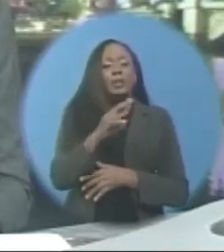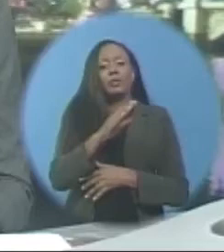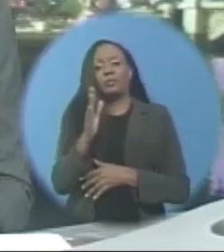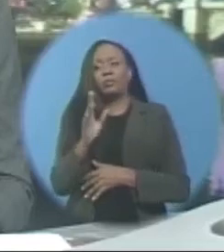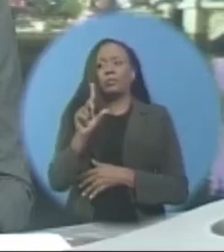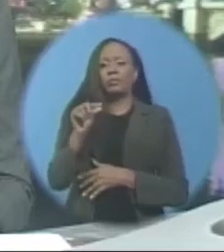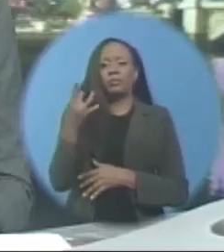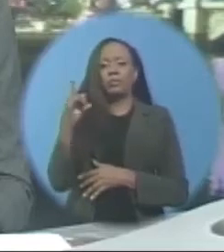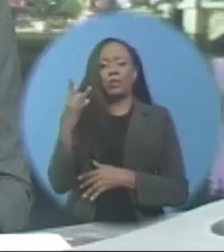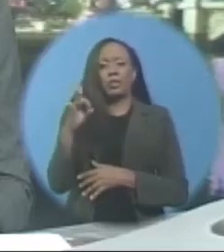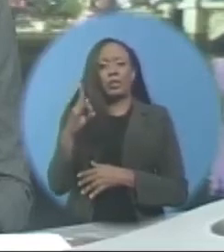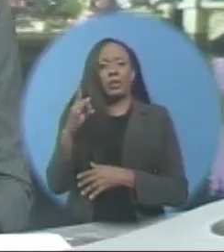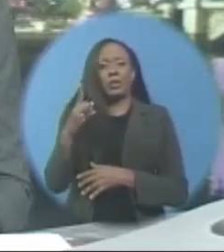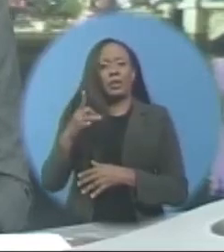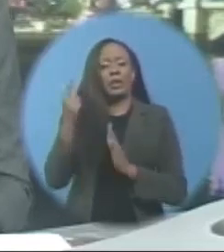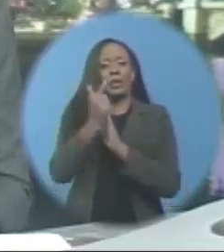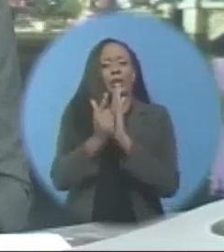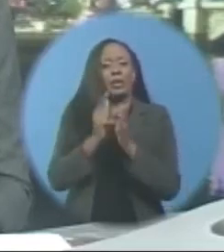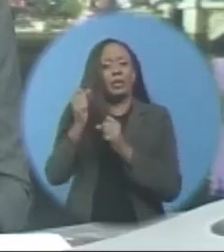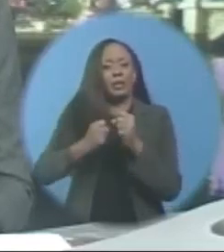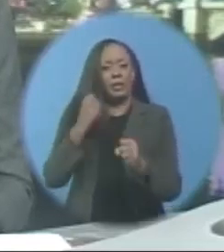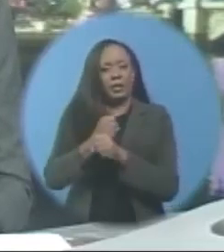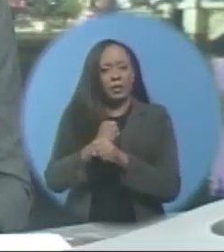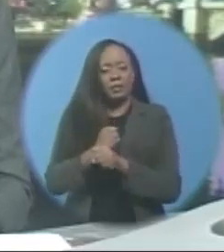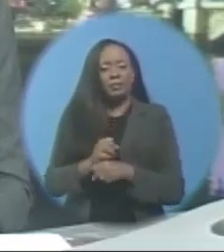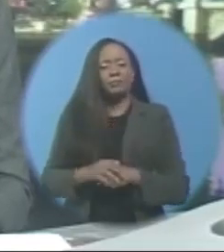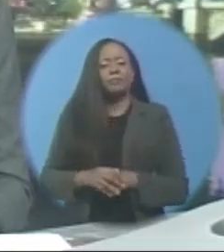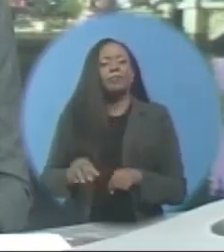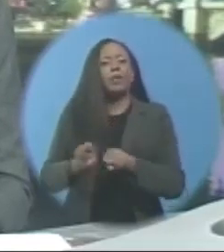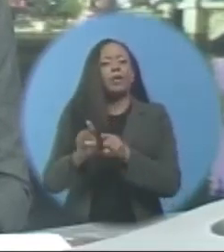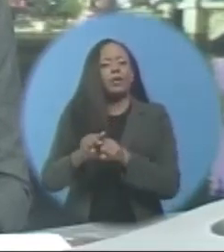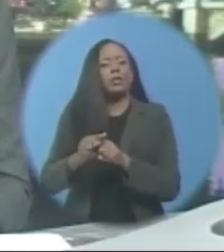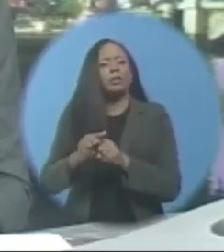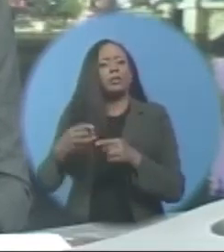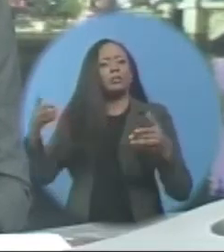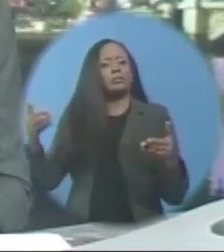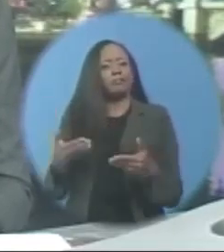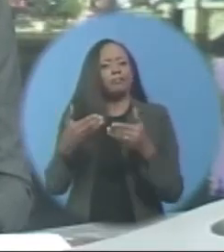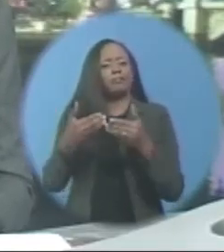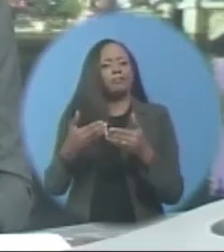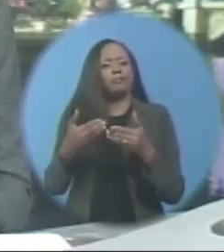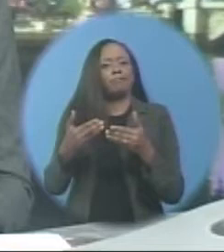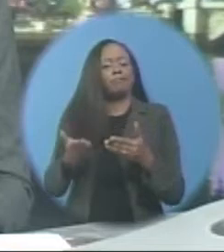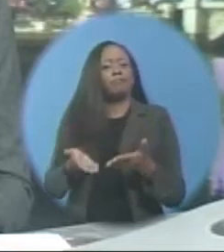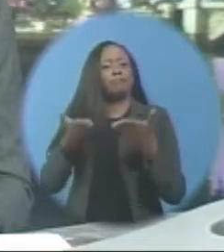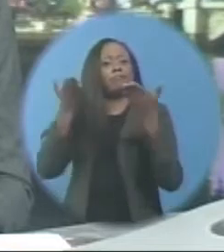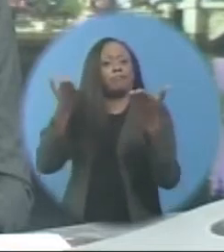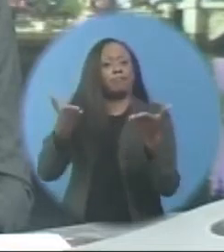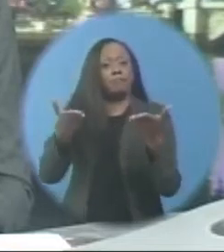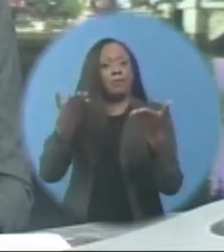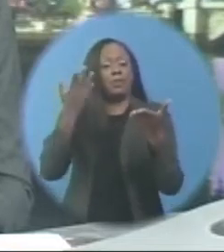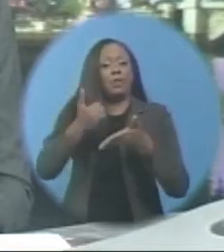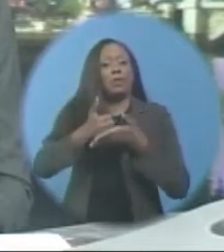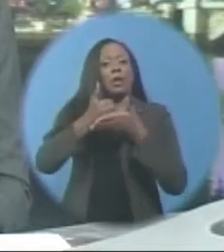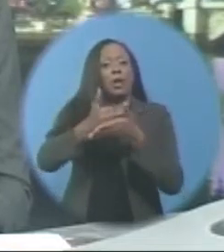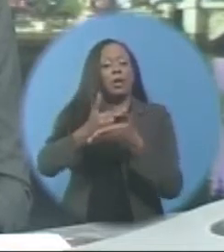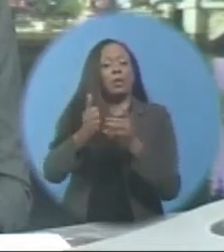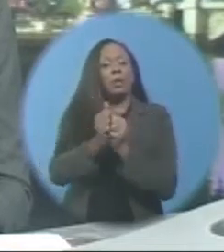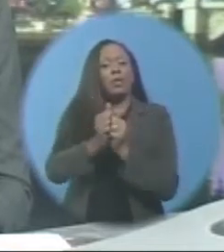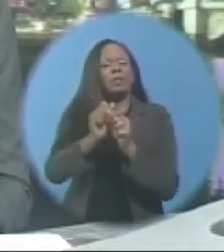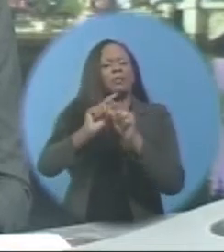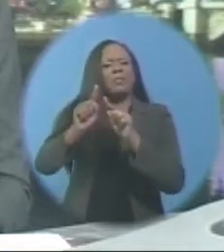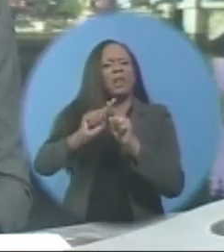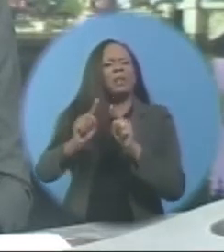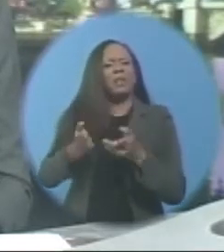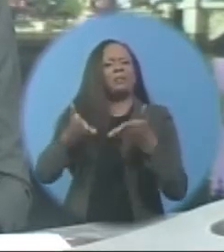to report on the mediation project introduced to help clear the backlog of cases. While the Chief Justice believes too few